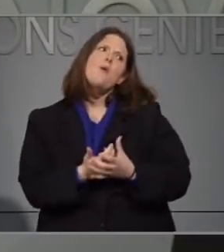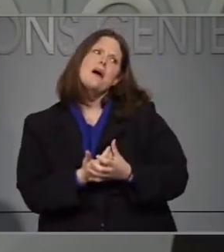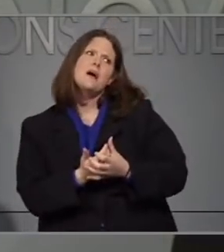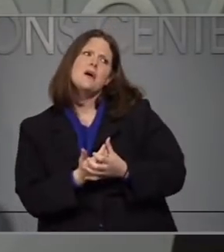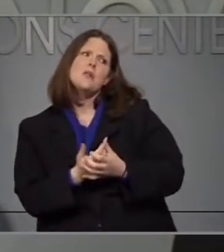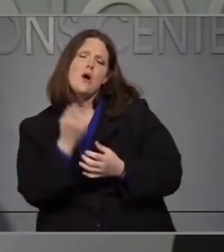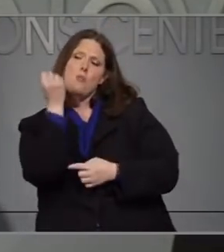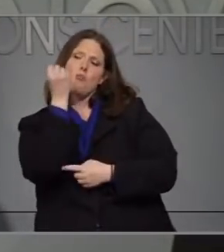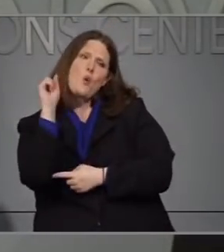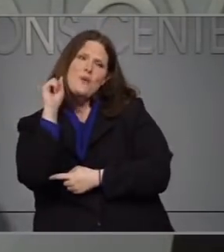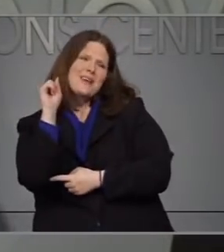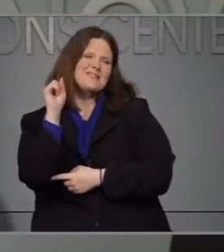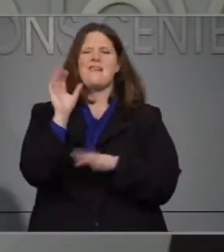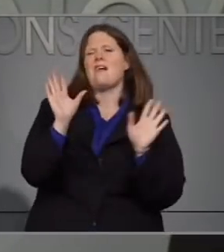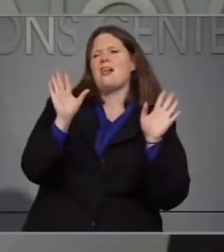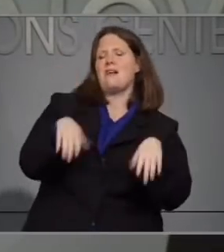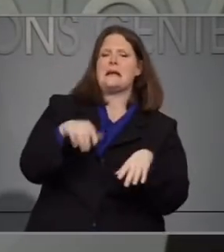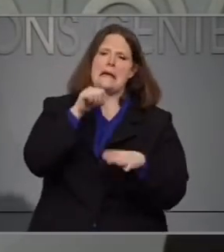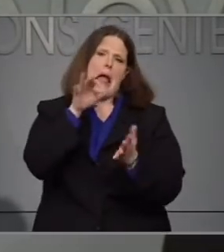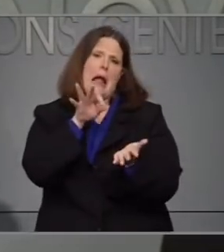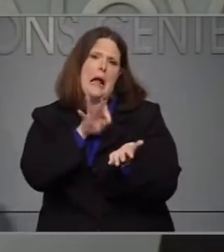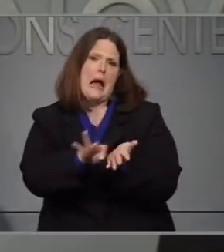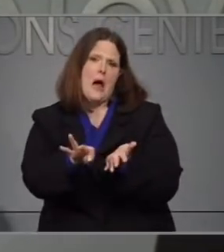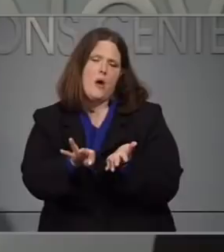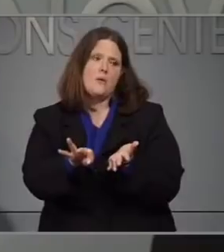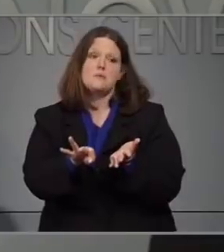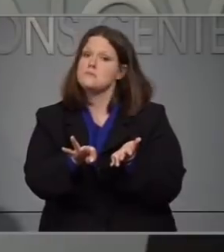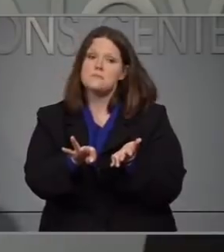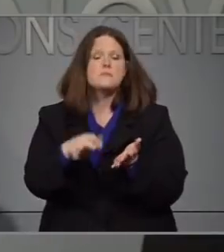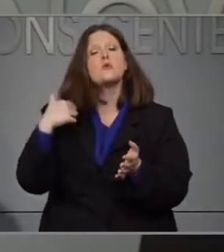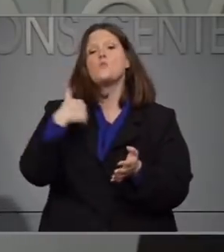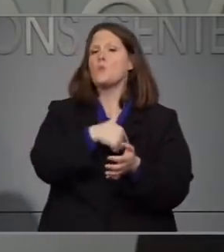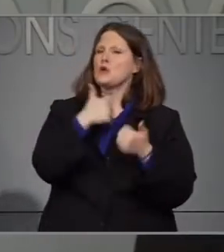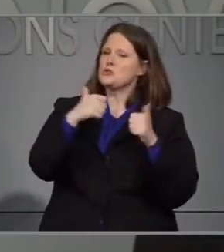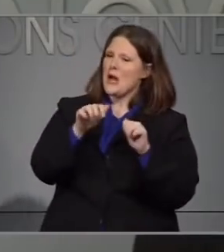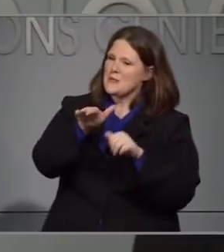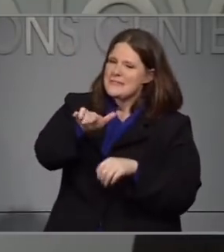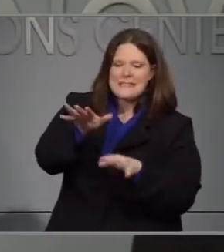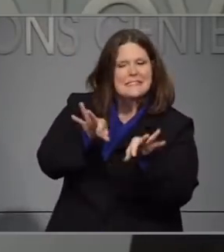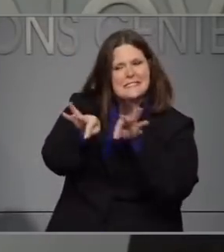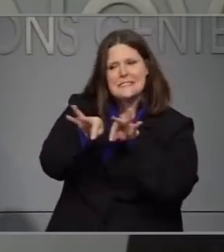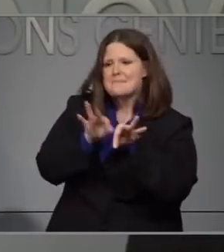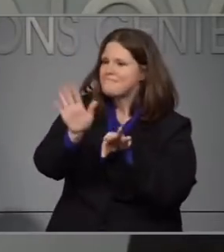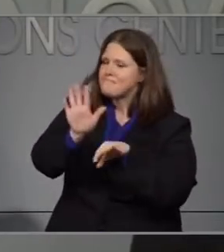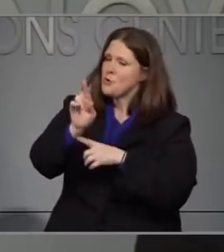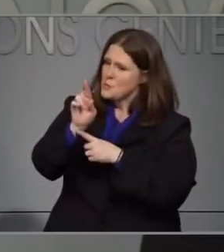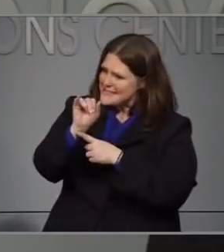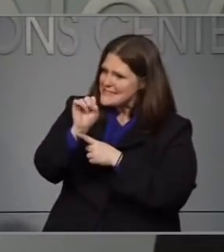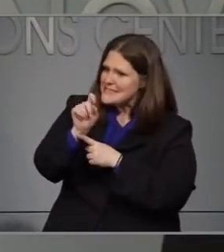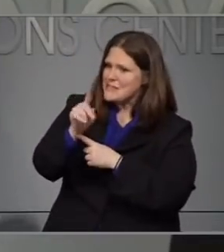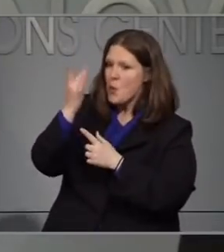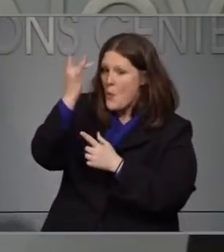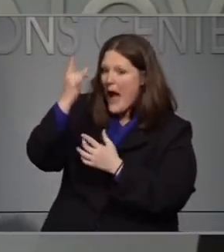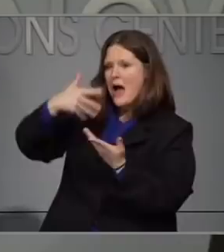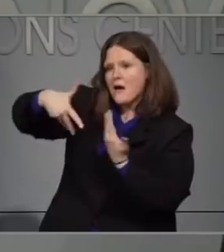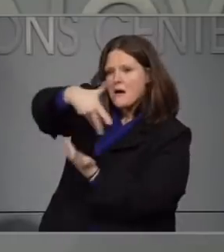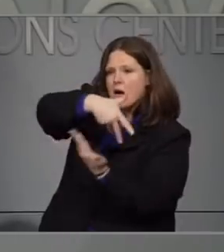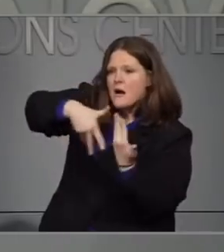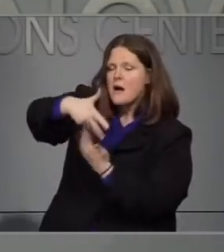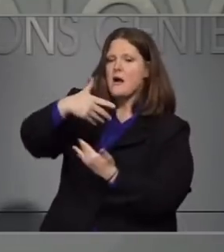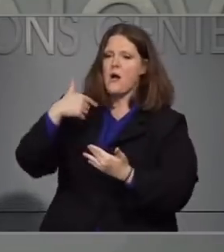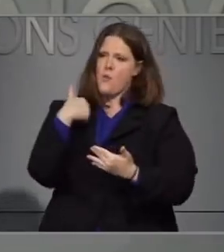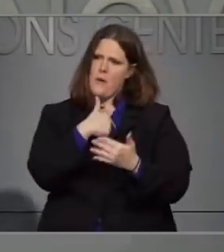well, protest doesn't count or something like that. We try to work with them, help them understand the risks, understand why we've put our guidance